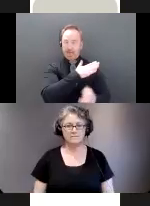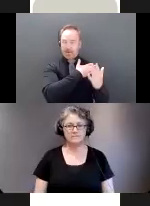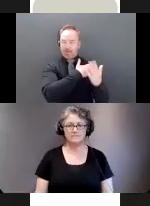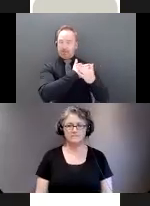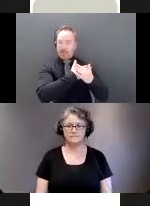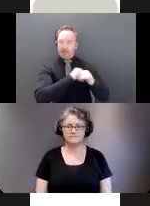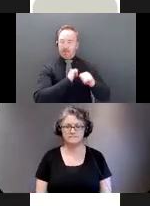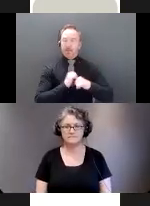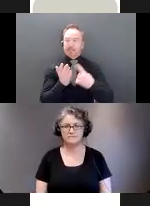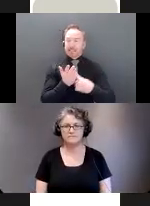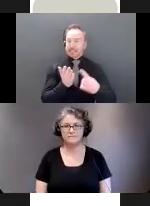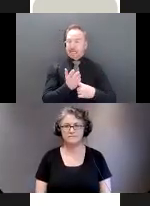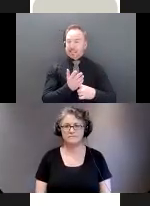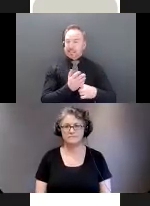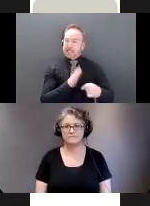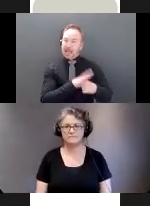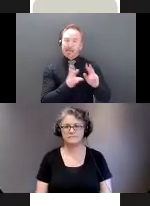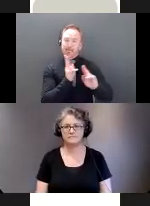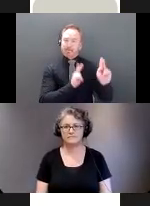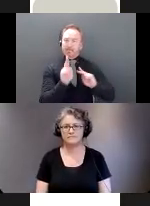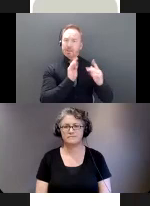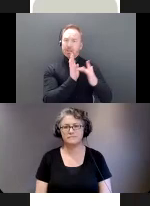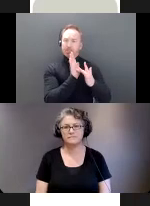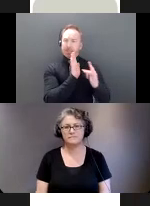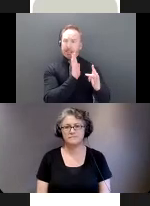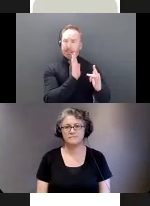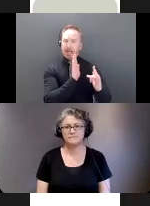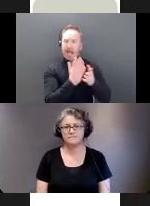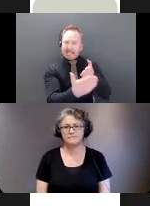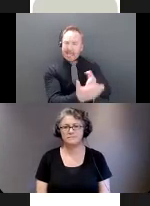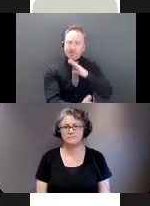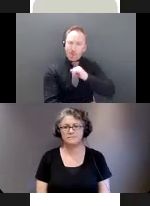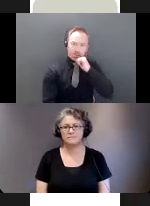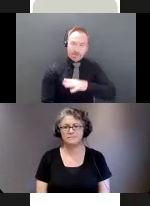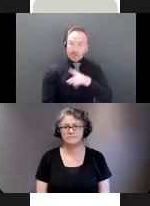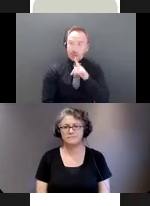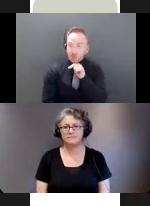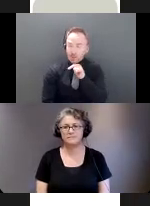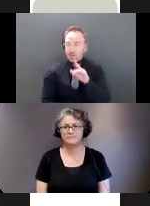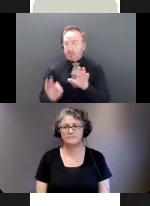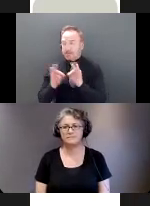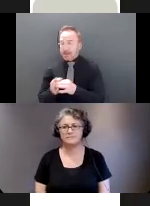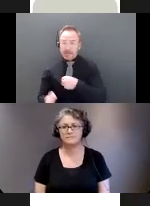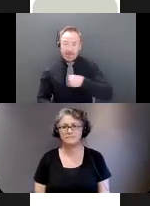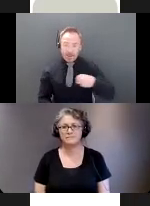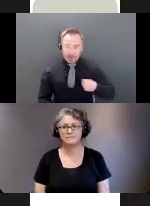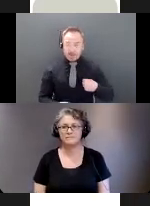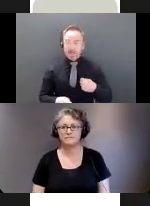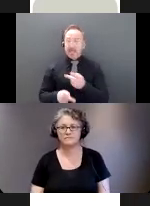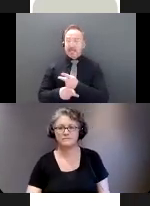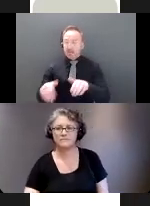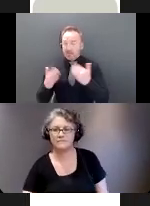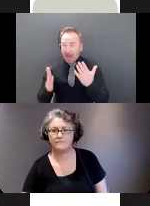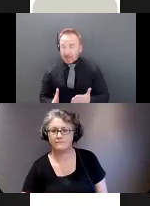are the perpetrators of violence against older women, that might include family members, caregivers, spouses, partners,